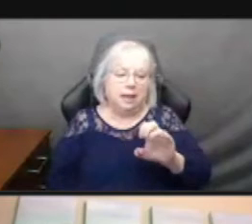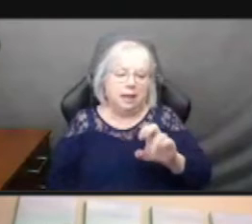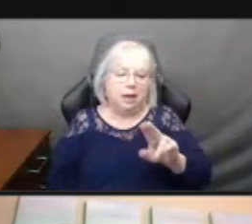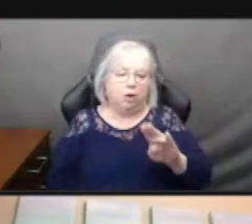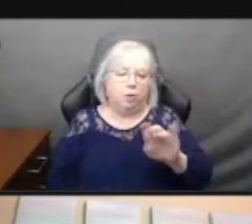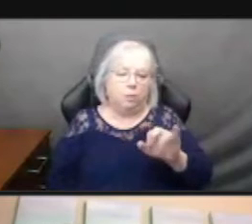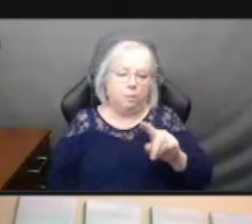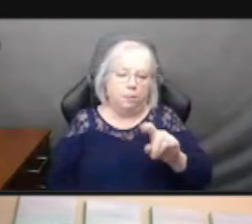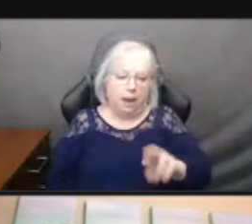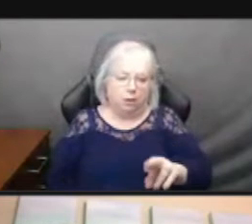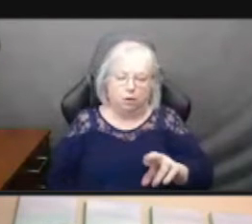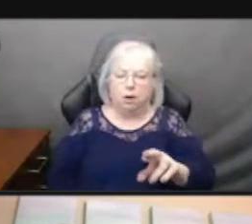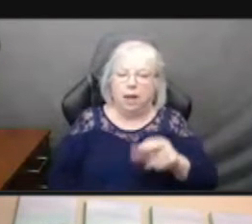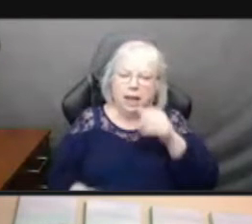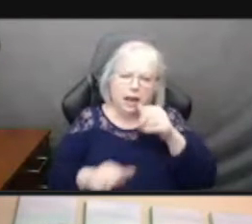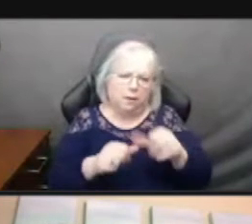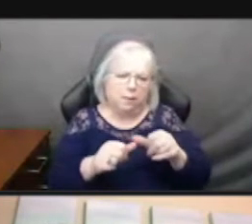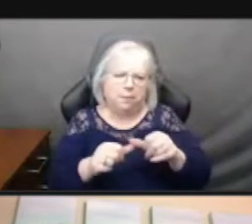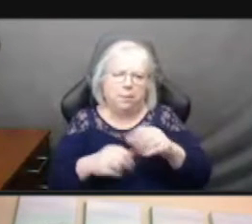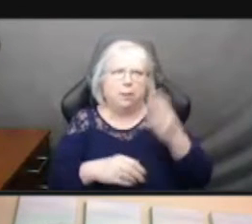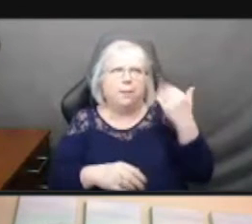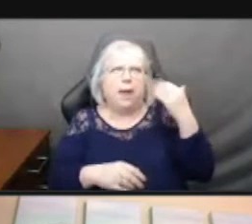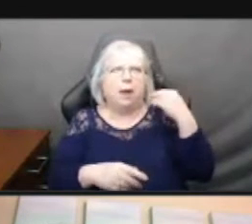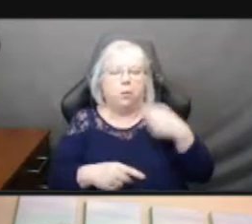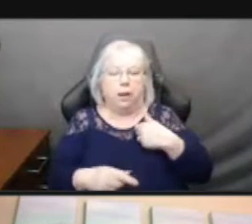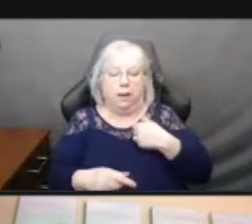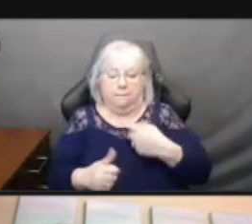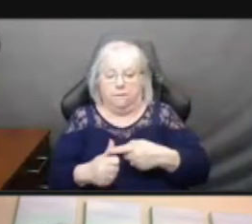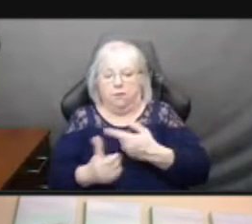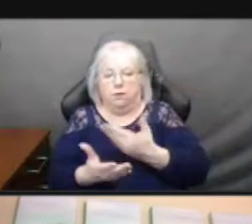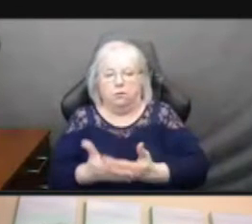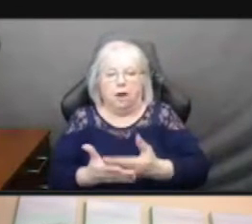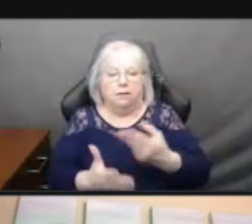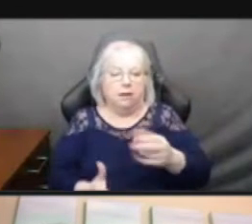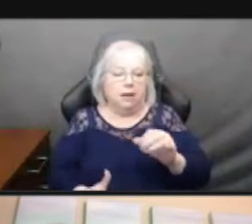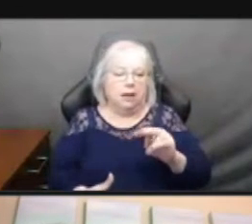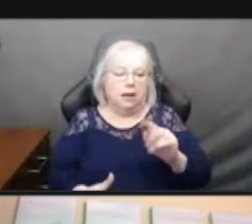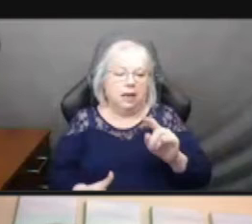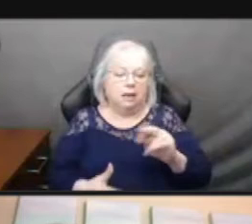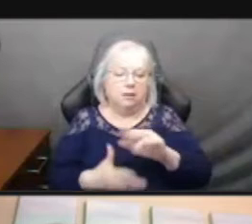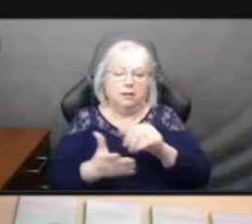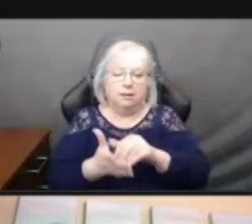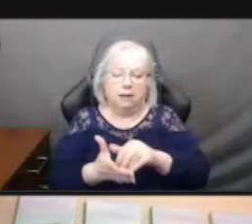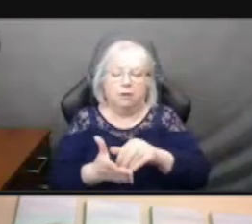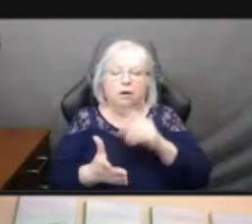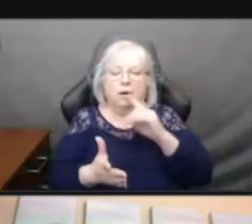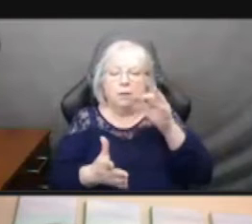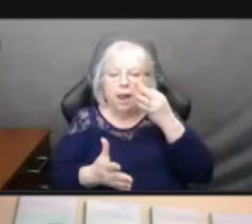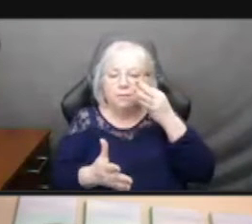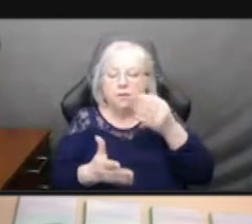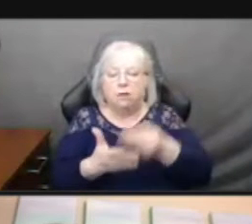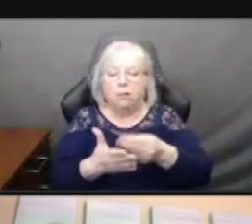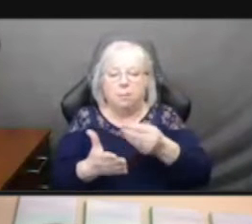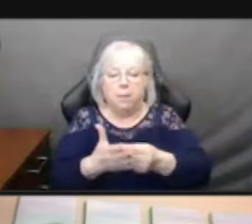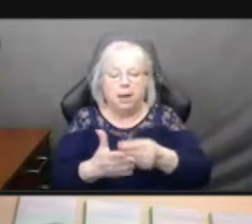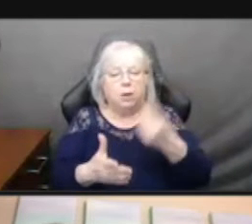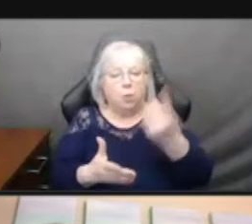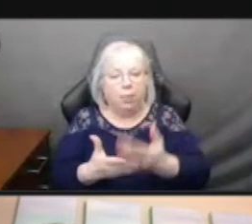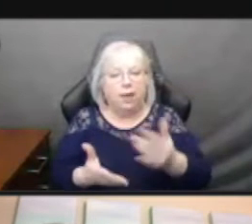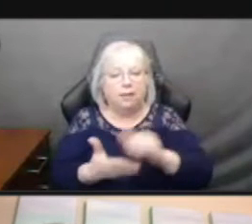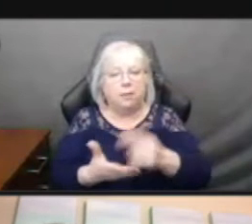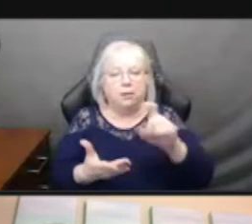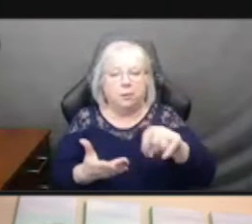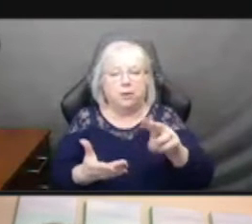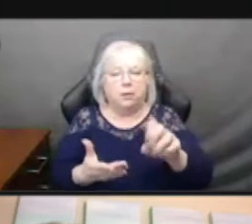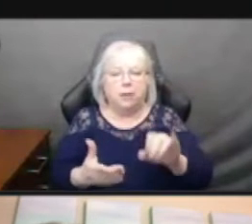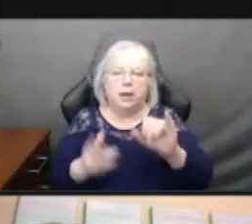to Little Rock, the Hinton Center was being developed, and there were federal monies involved. And one of the things that was supposed to be there was